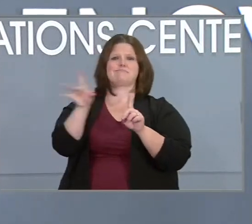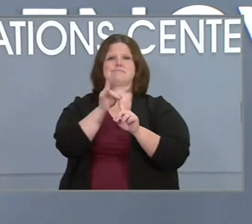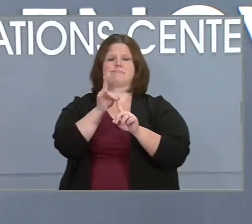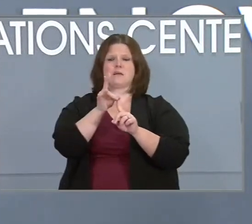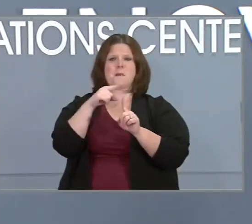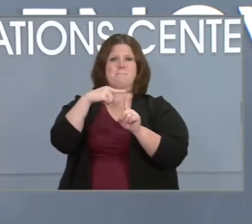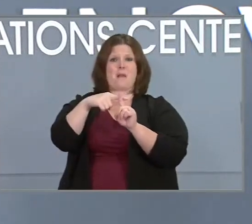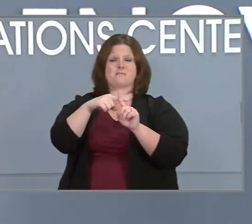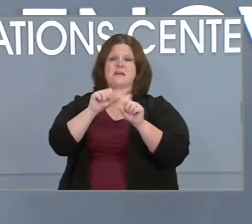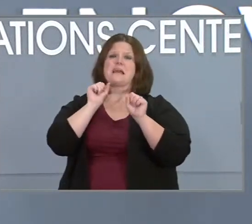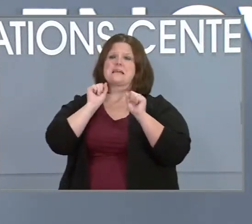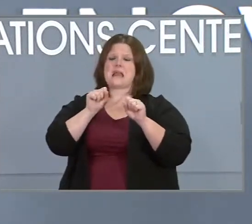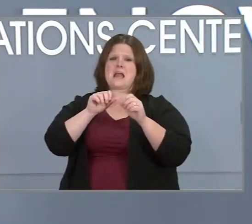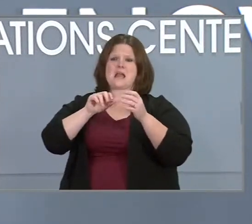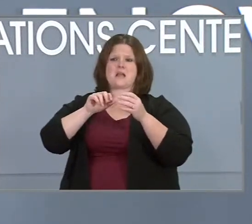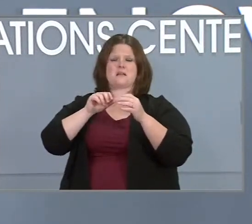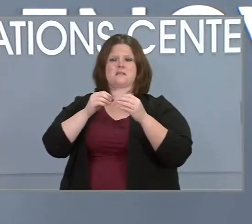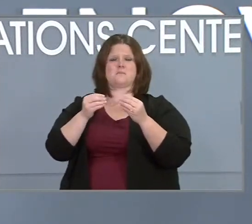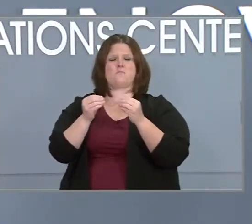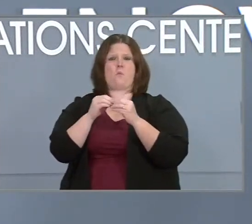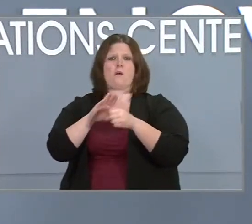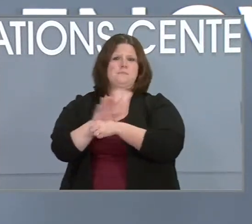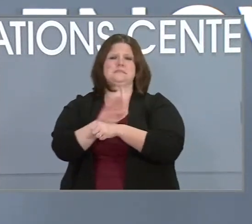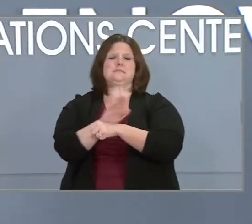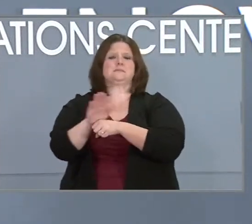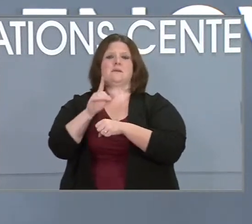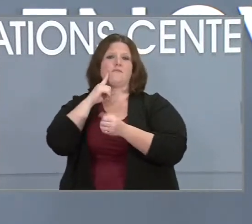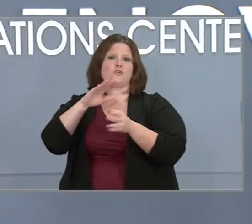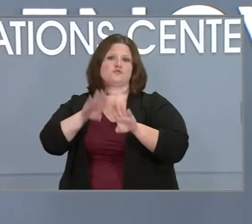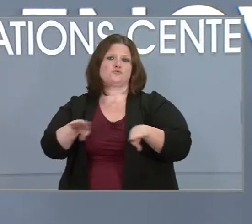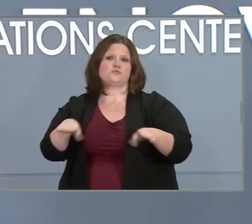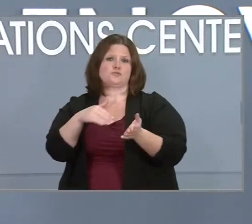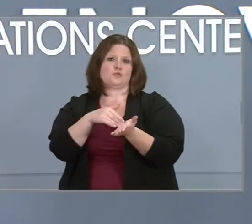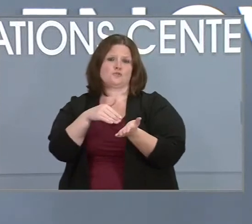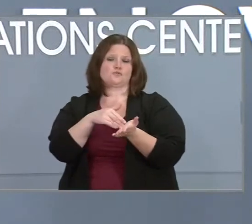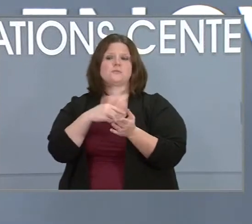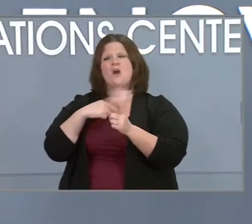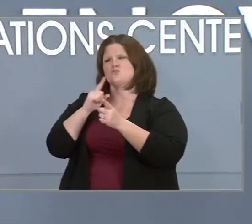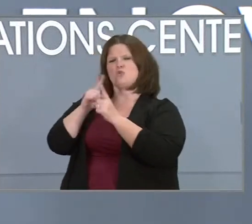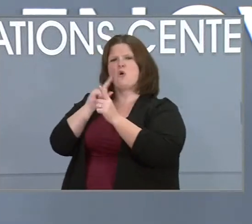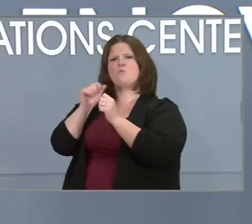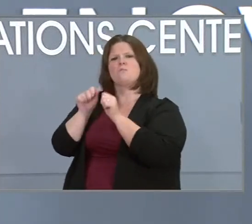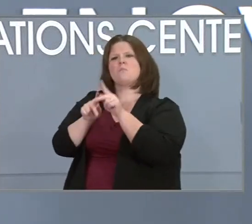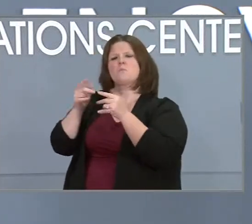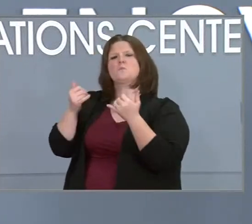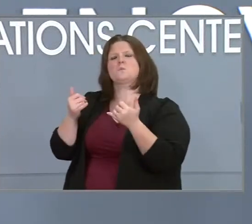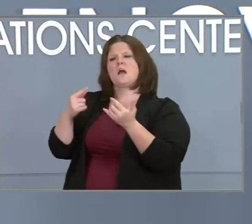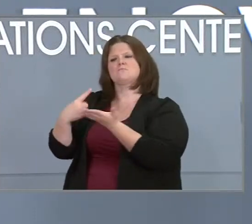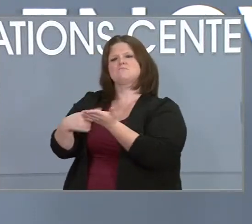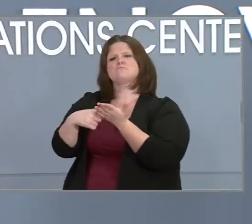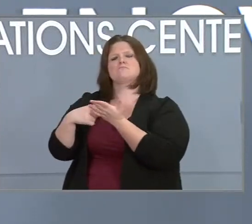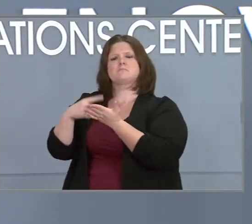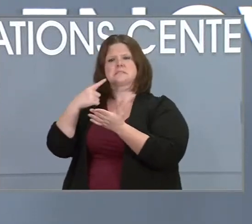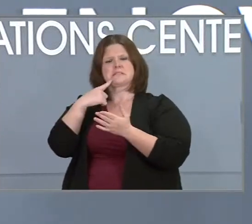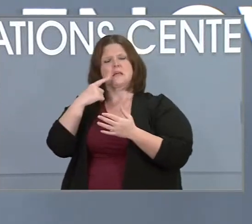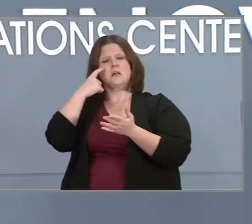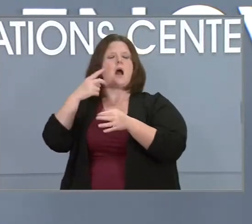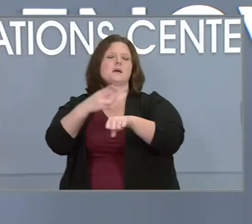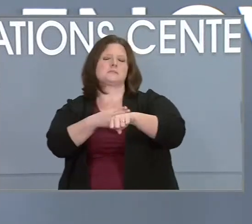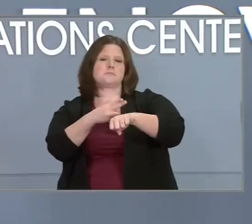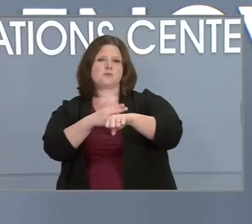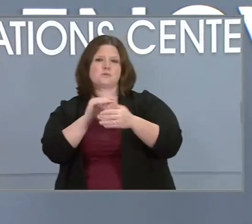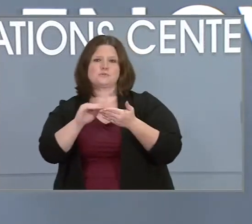some hospitals today who say that there have been times and we have a lot of really big hospitals in this area, there have been times